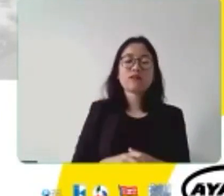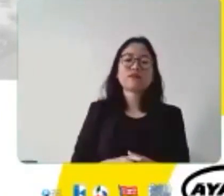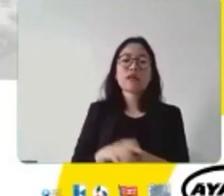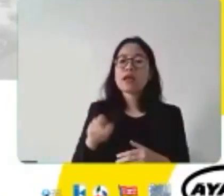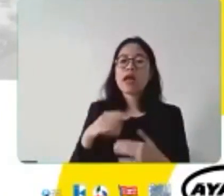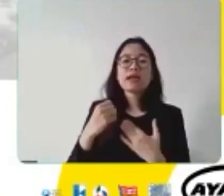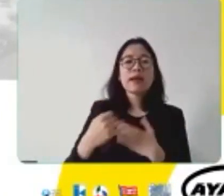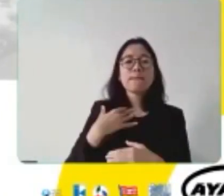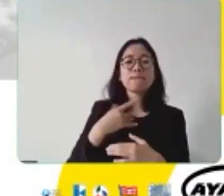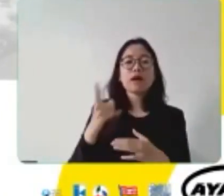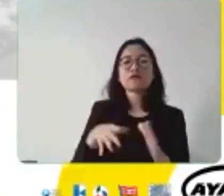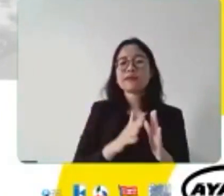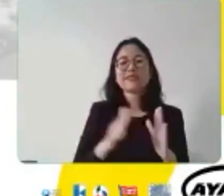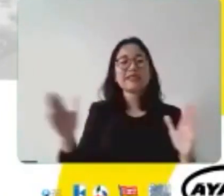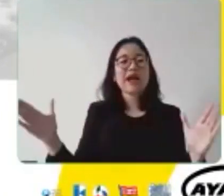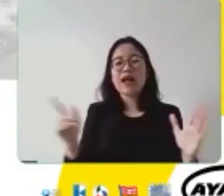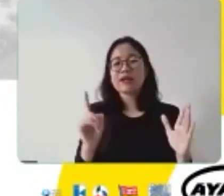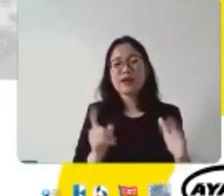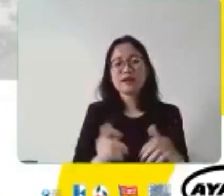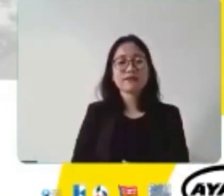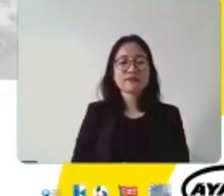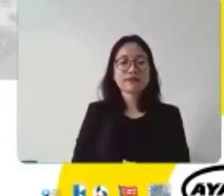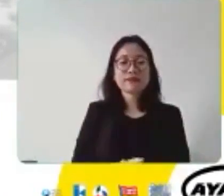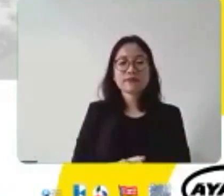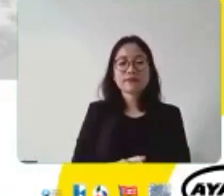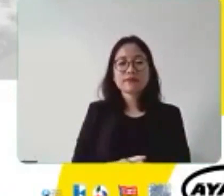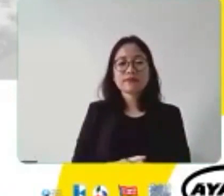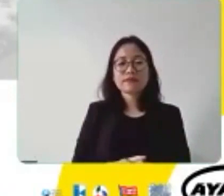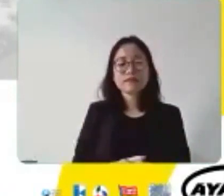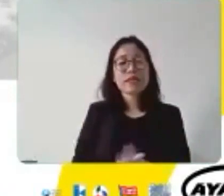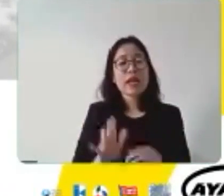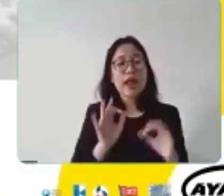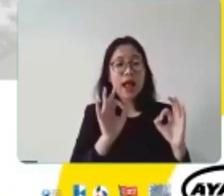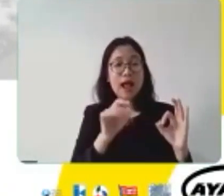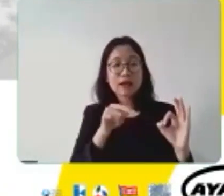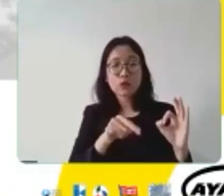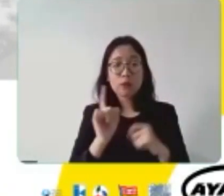are pregnant are in a high risk group. Next slide, please.